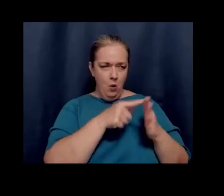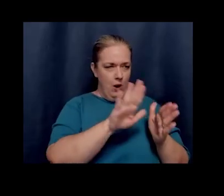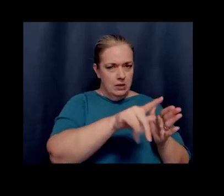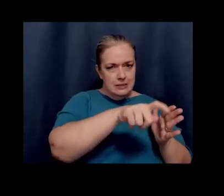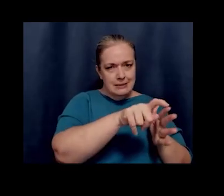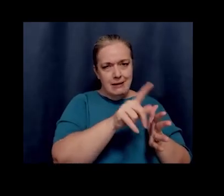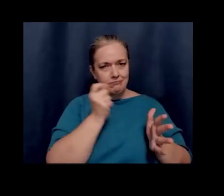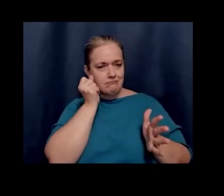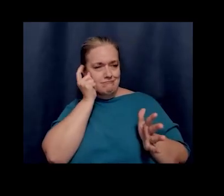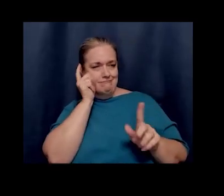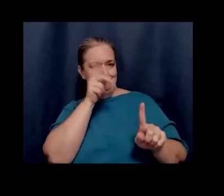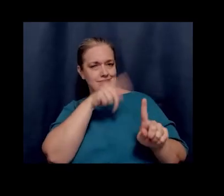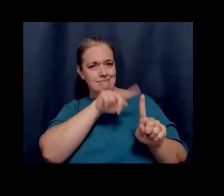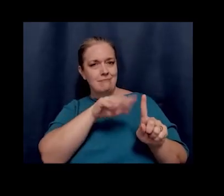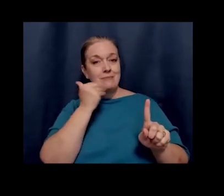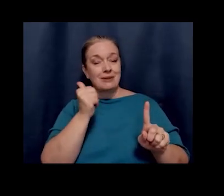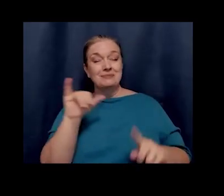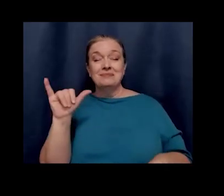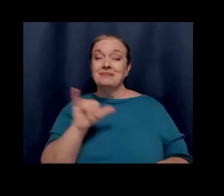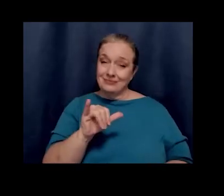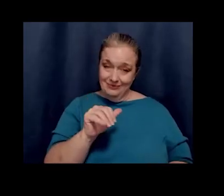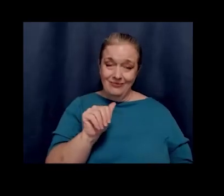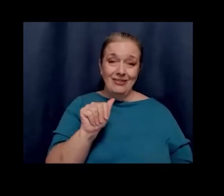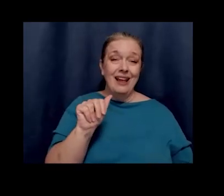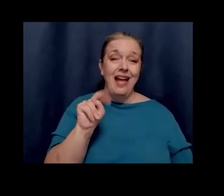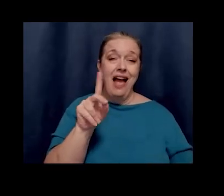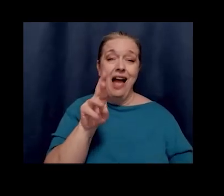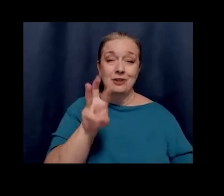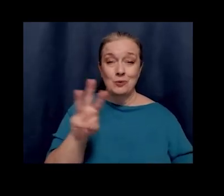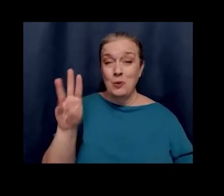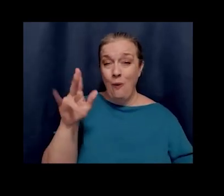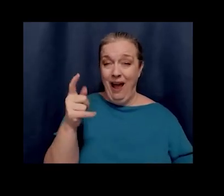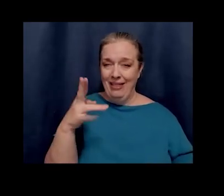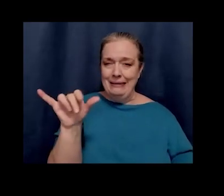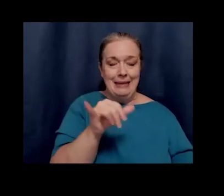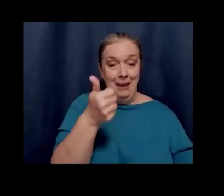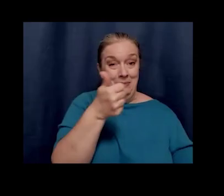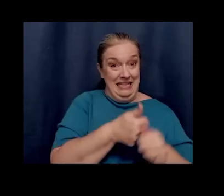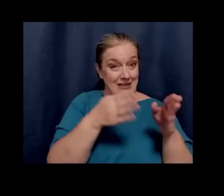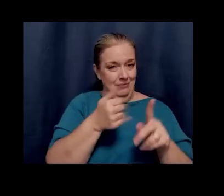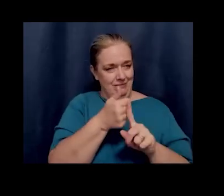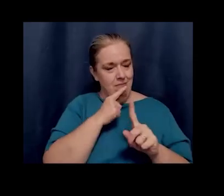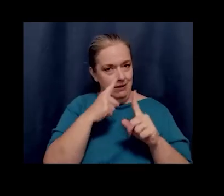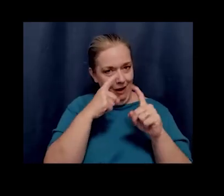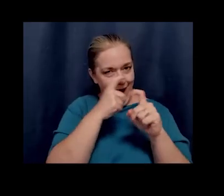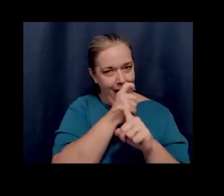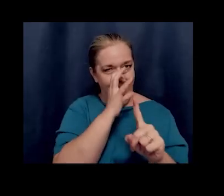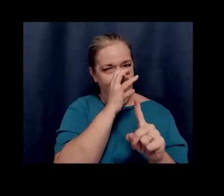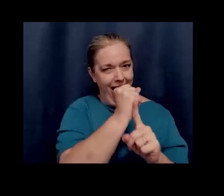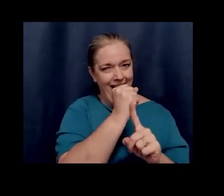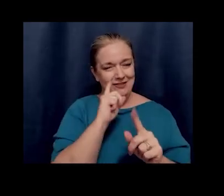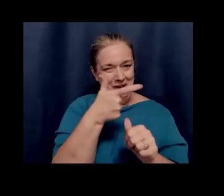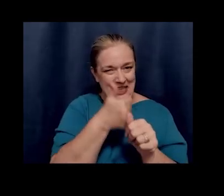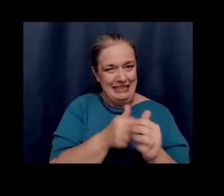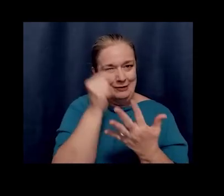like Andrew Wyeth, each artist in HAHS is complex and fascinating in myriad ways. This evening, I